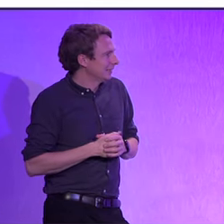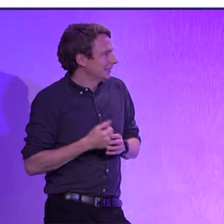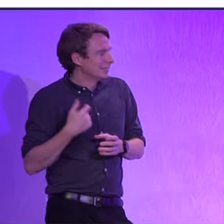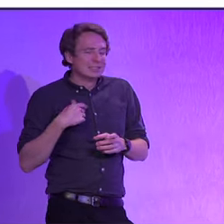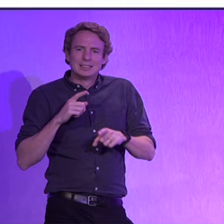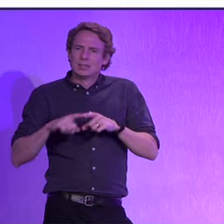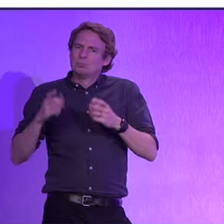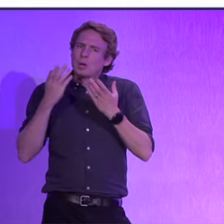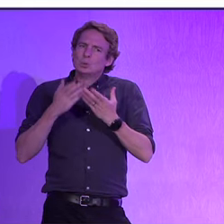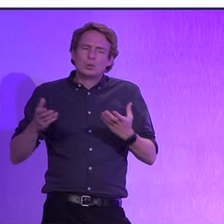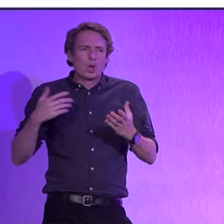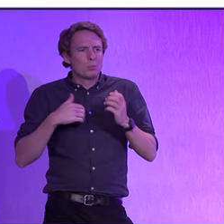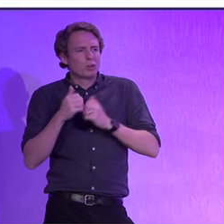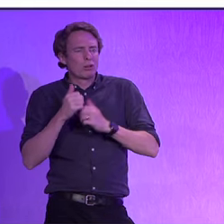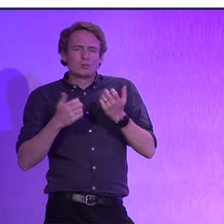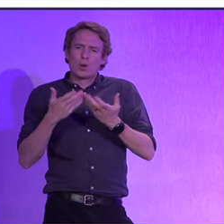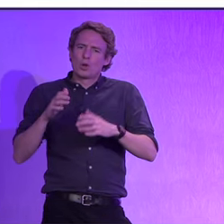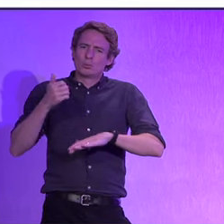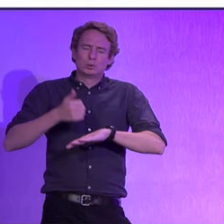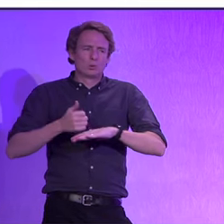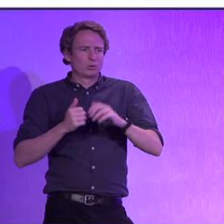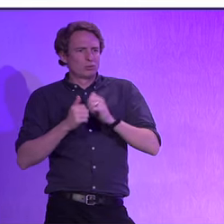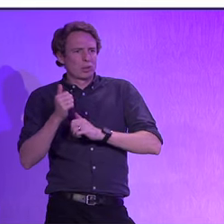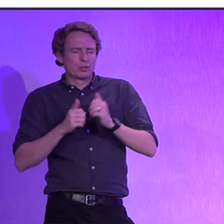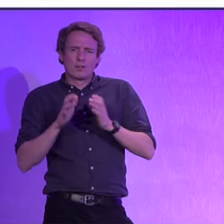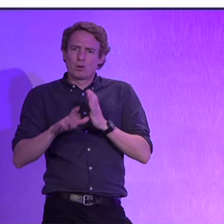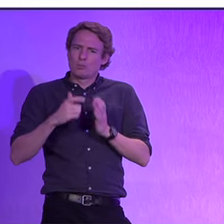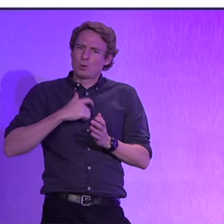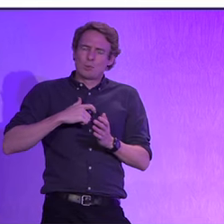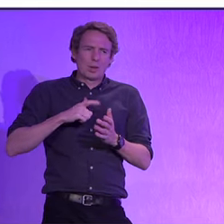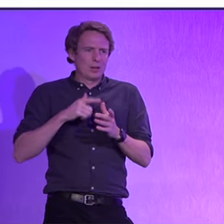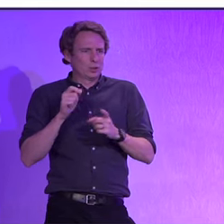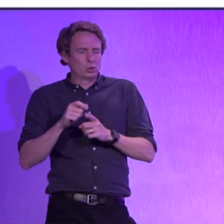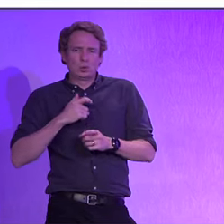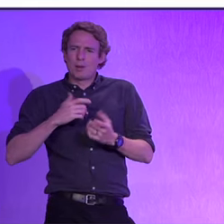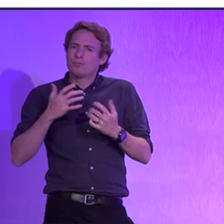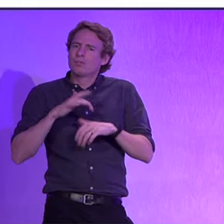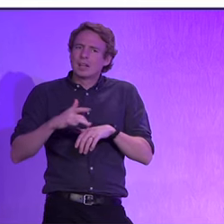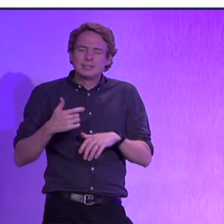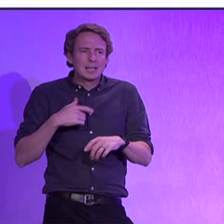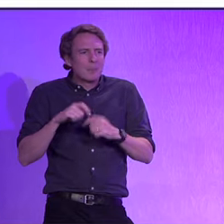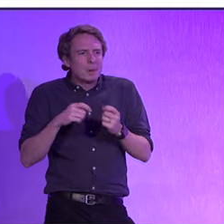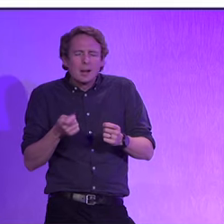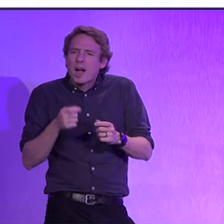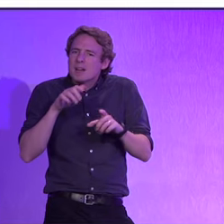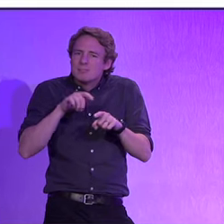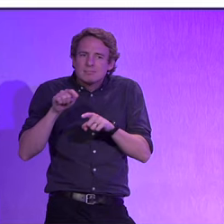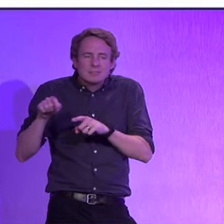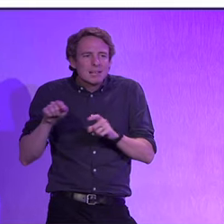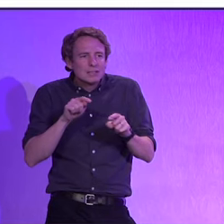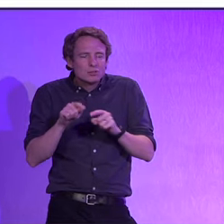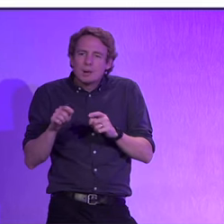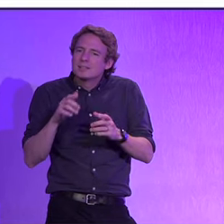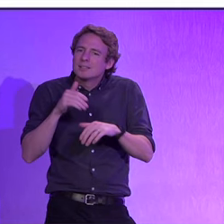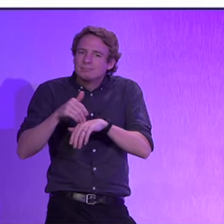Ah, verily, even the most noble constructs of open source culture may, through misapplication and human frailty, become instruments of mischief and